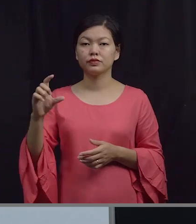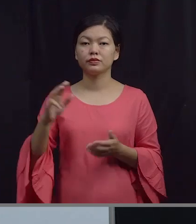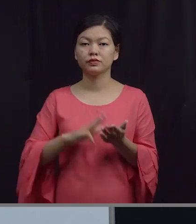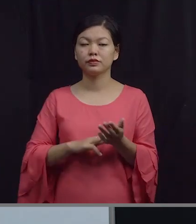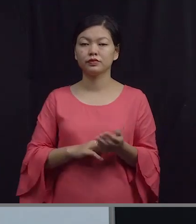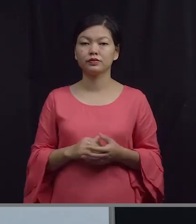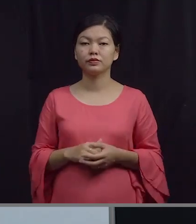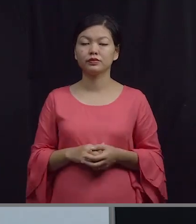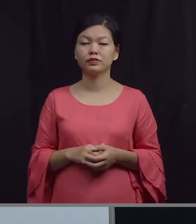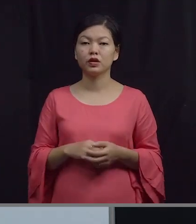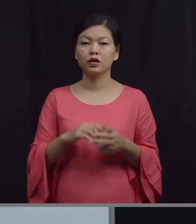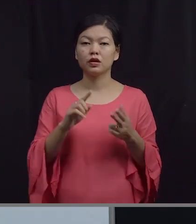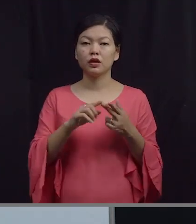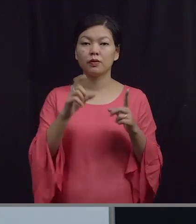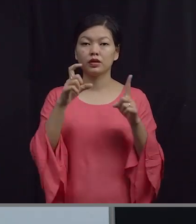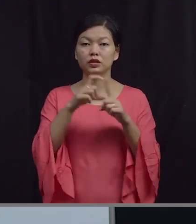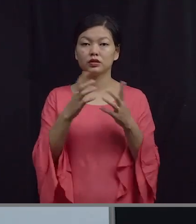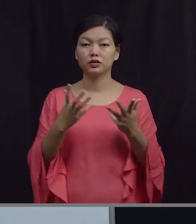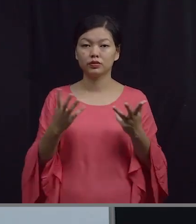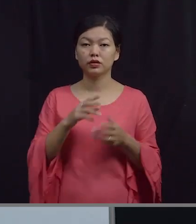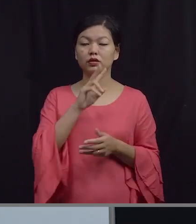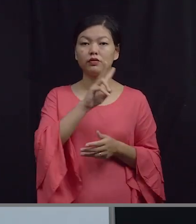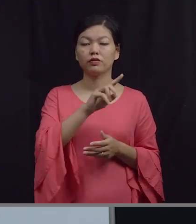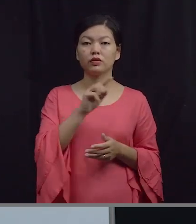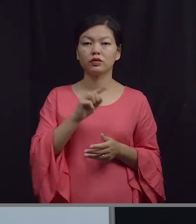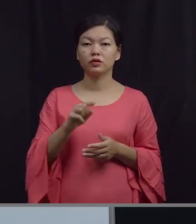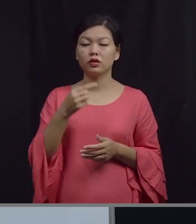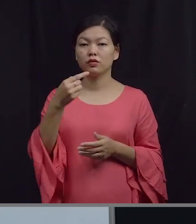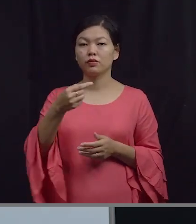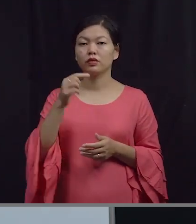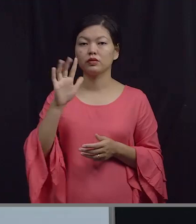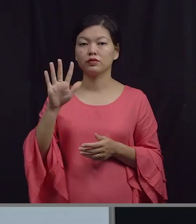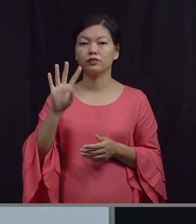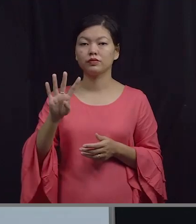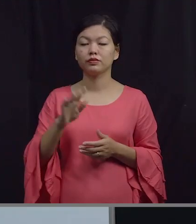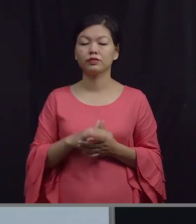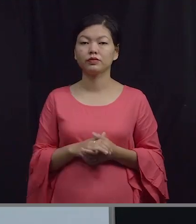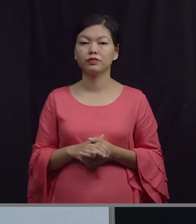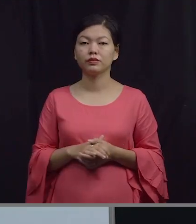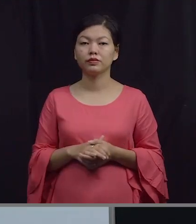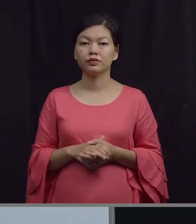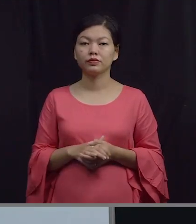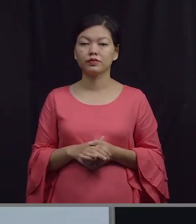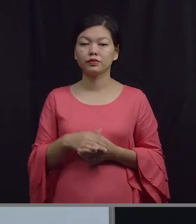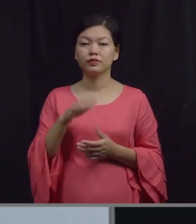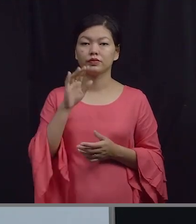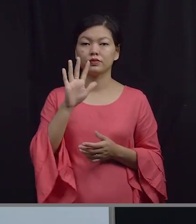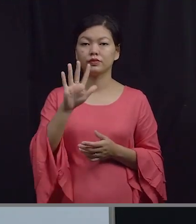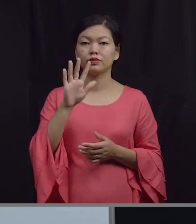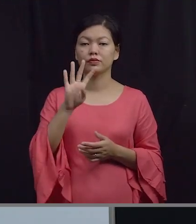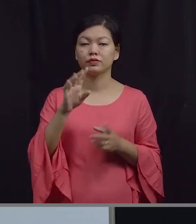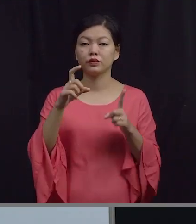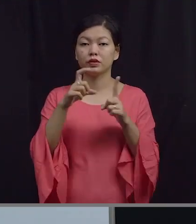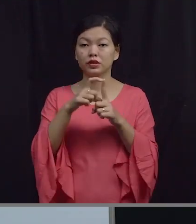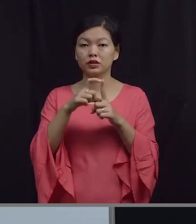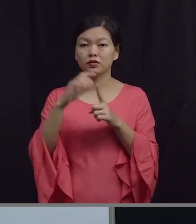is the image distance? So therefore you can write, we have to place the screen at a distance 54. At a distance 54